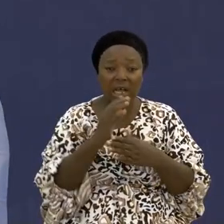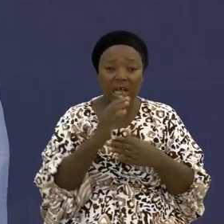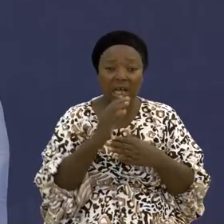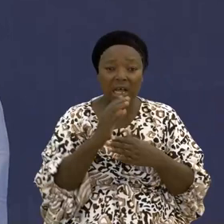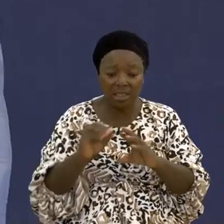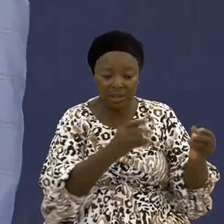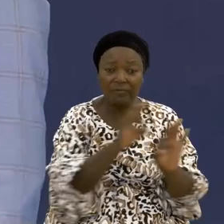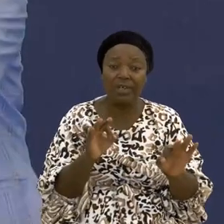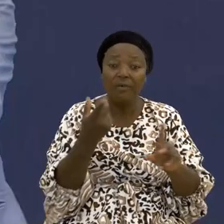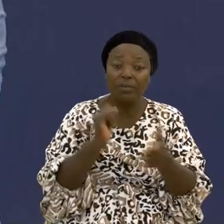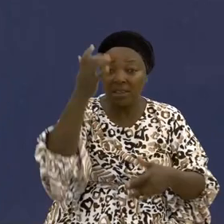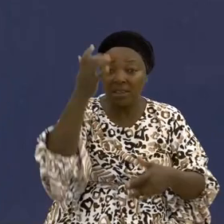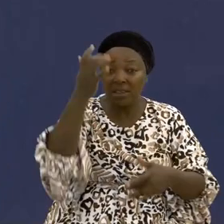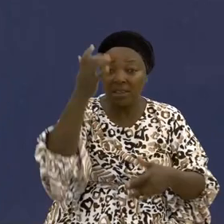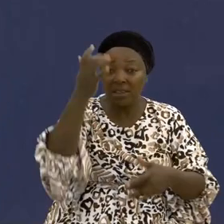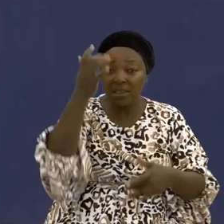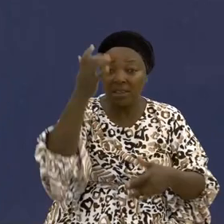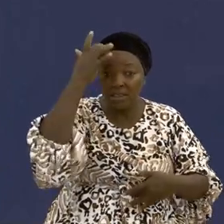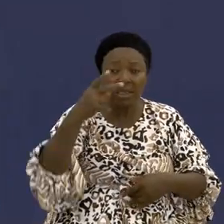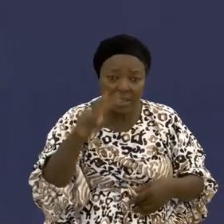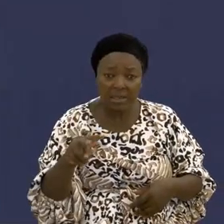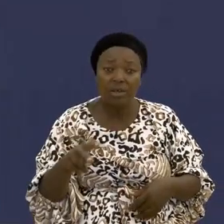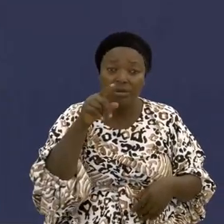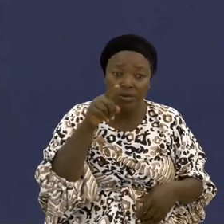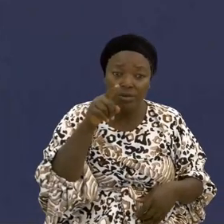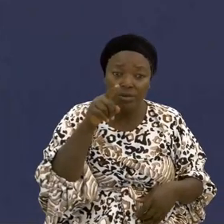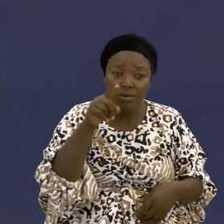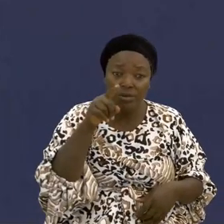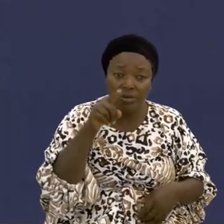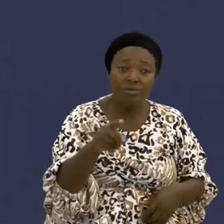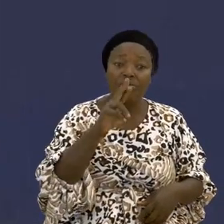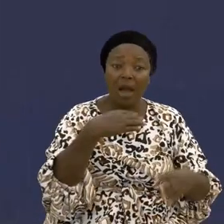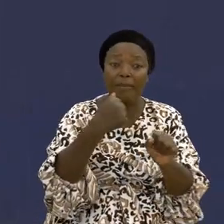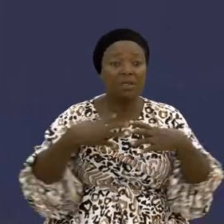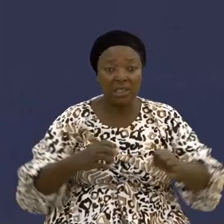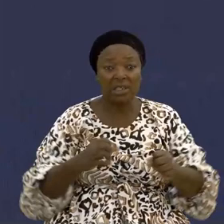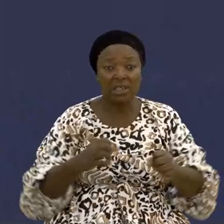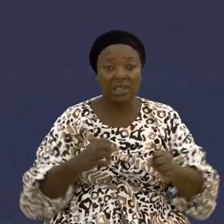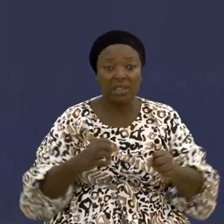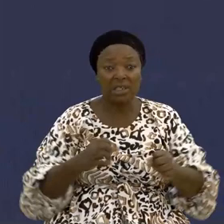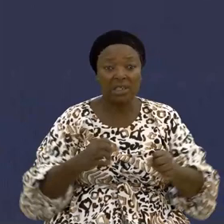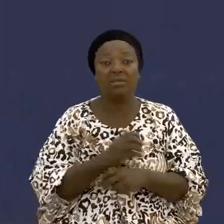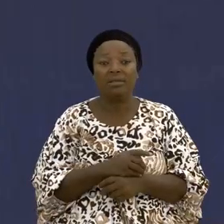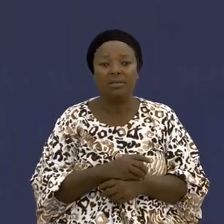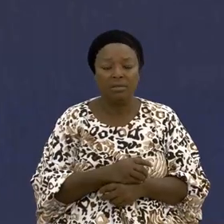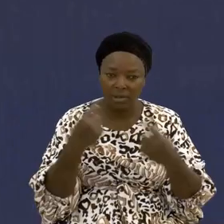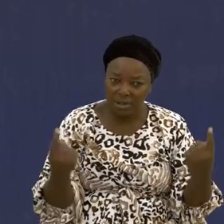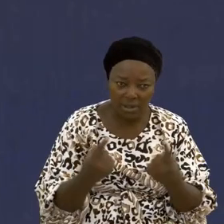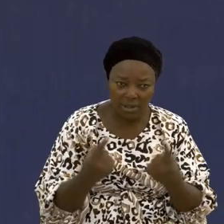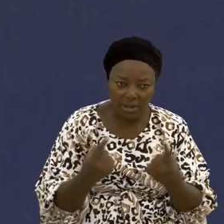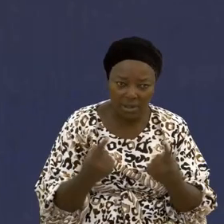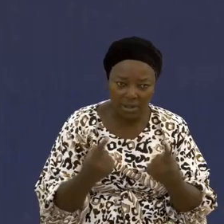you free from that sickness. Behold, thou art made whole. Sin no